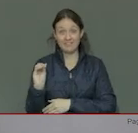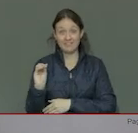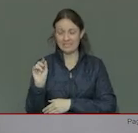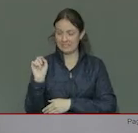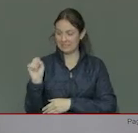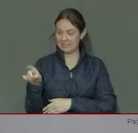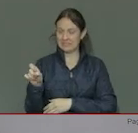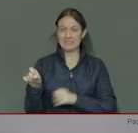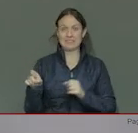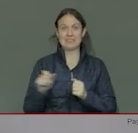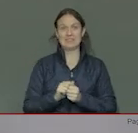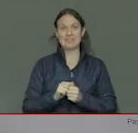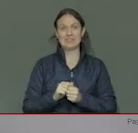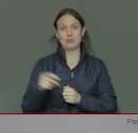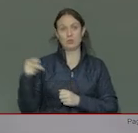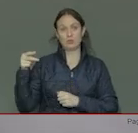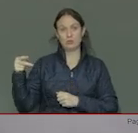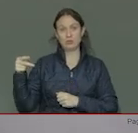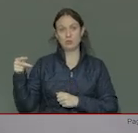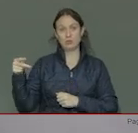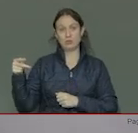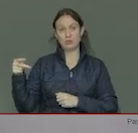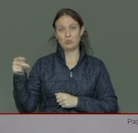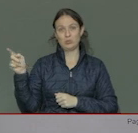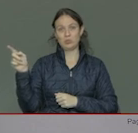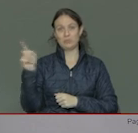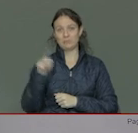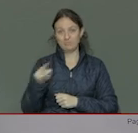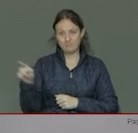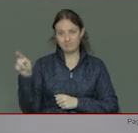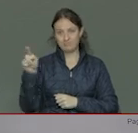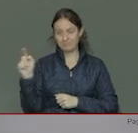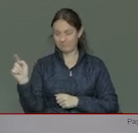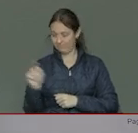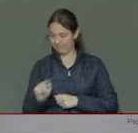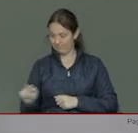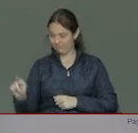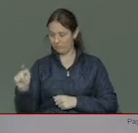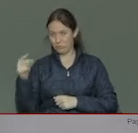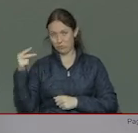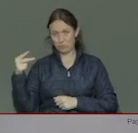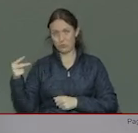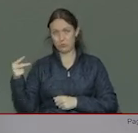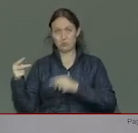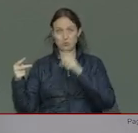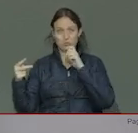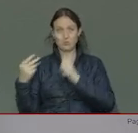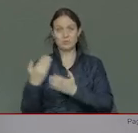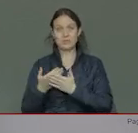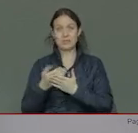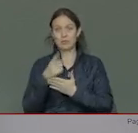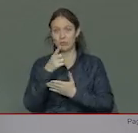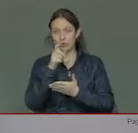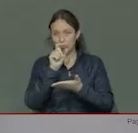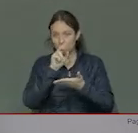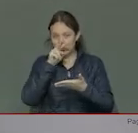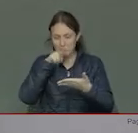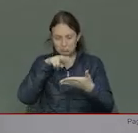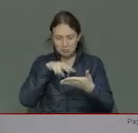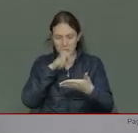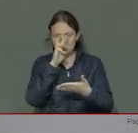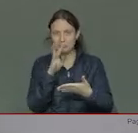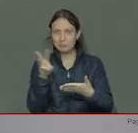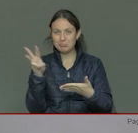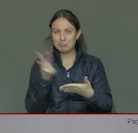two formulas in the circles. So you must just read carefully to decide what formula to use. So that's the